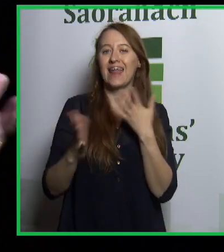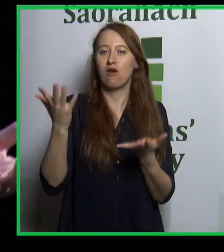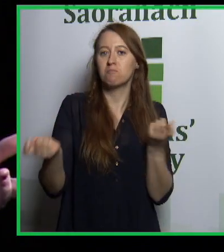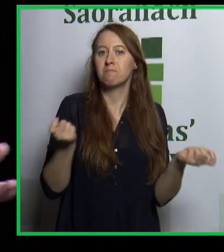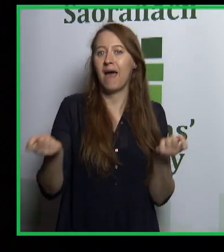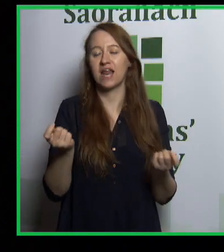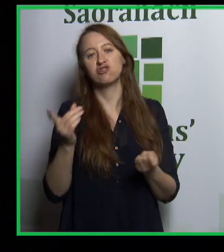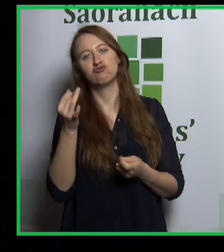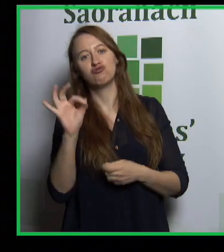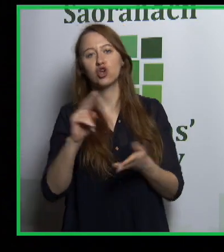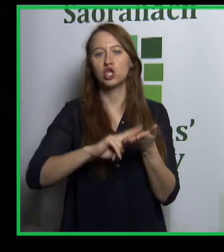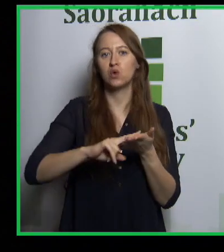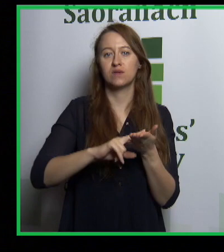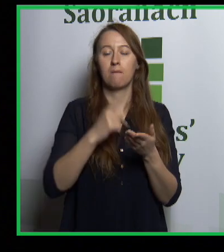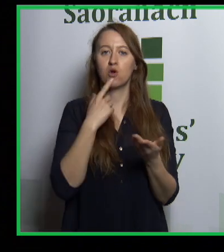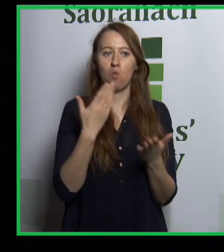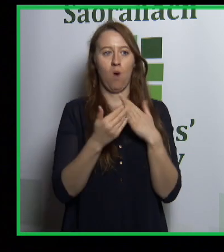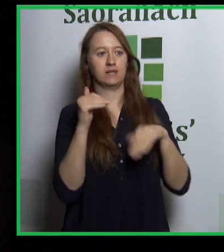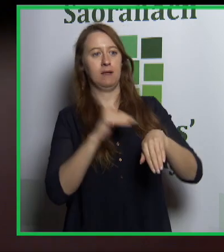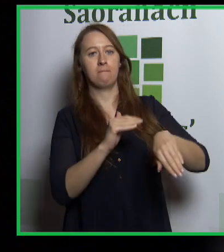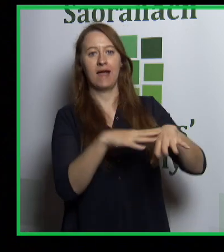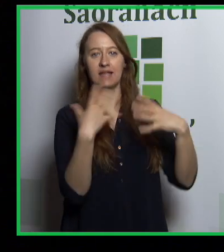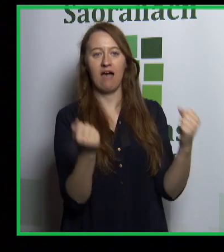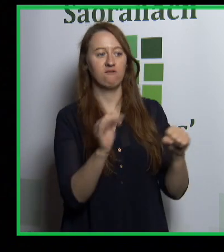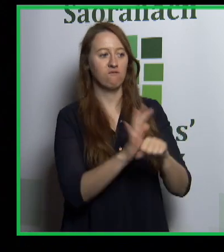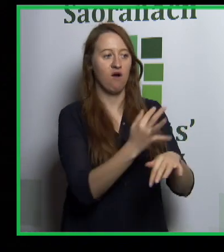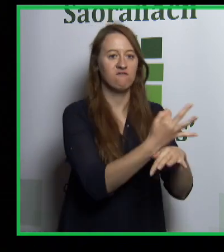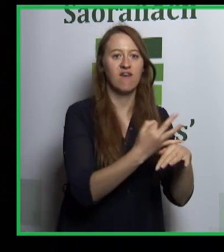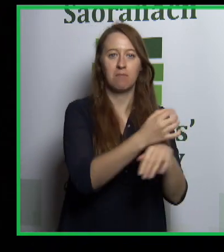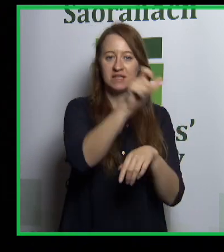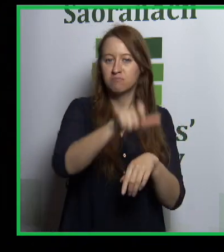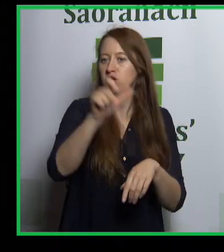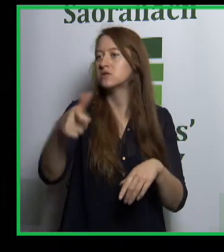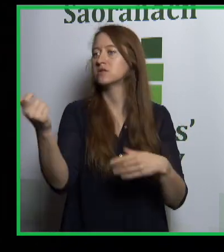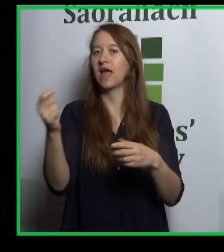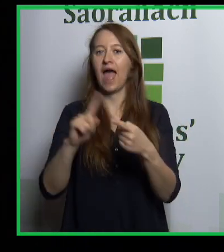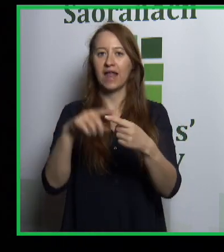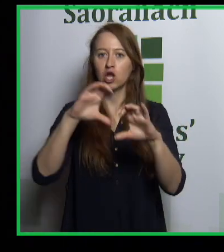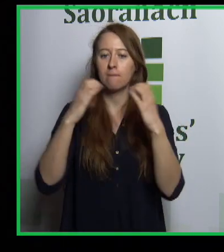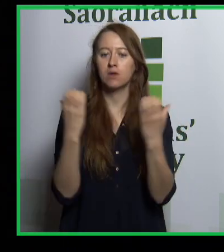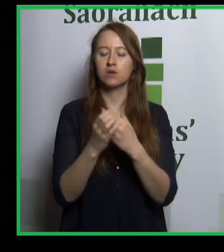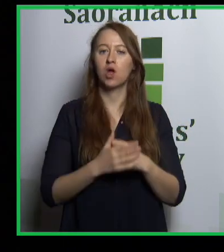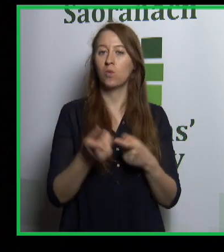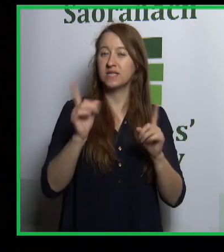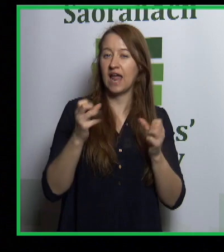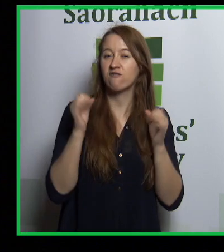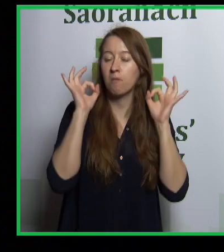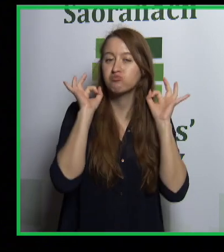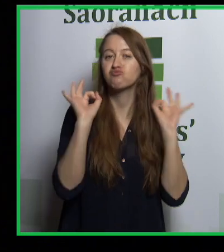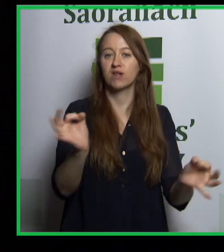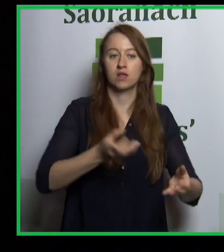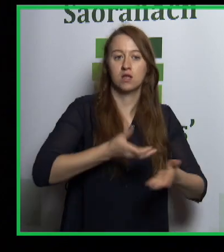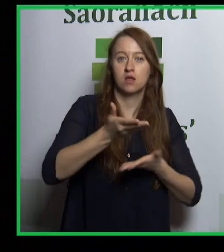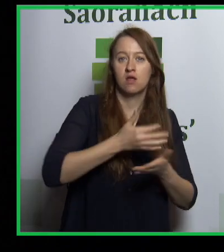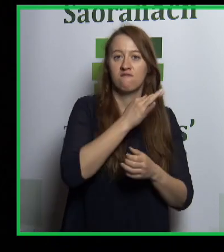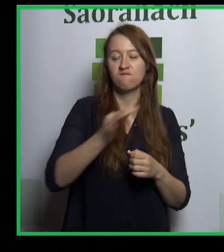on individuals, their families and their communities. And you might recall that we had great contributions from Philly McMahon, from Dr. Sharon Lambert,